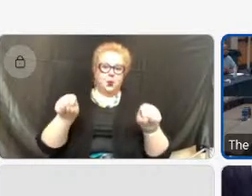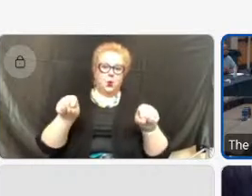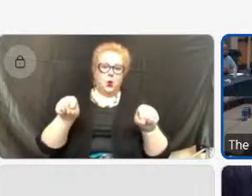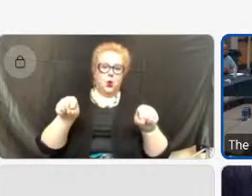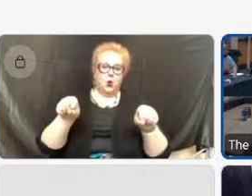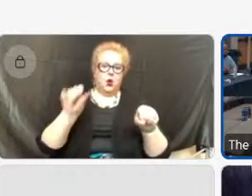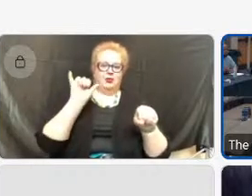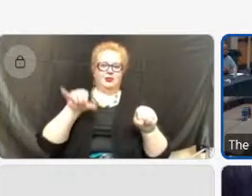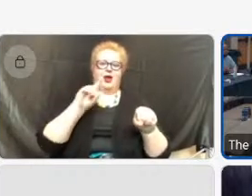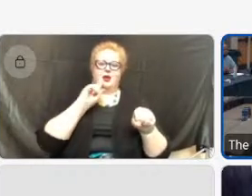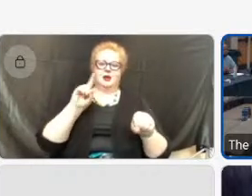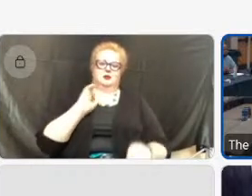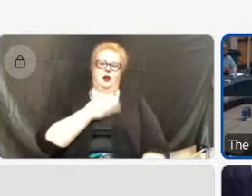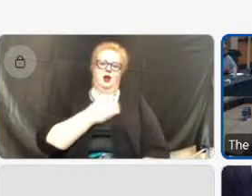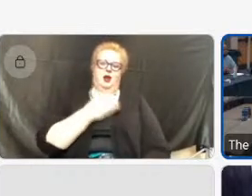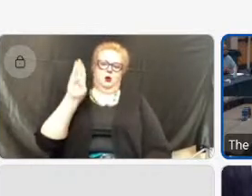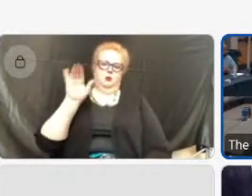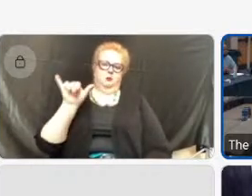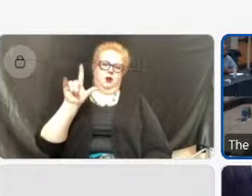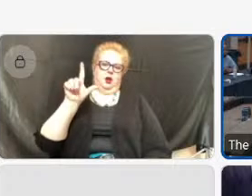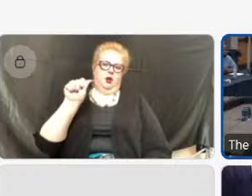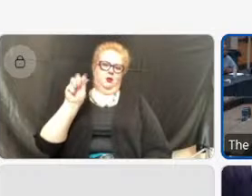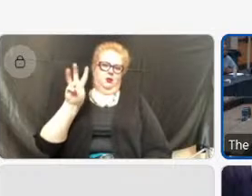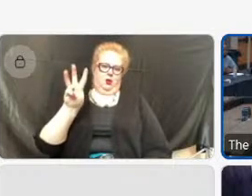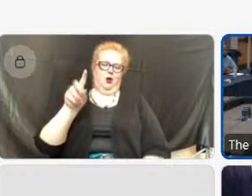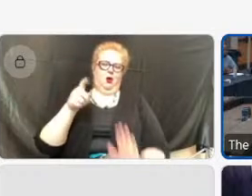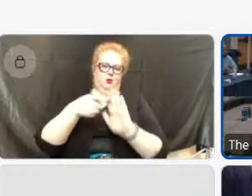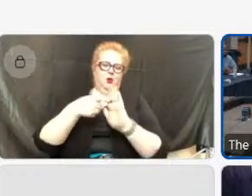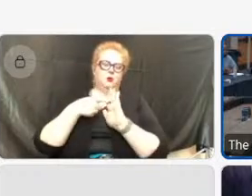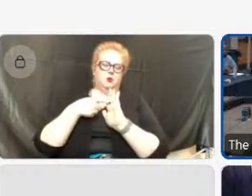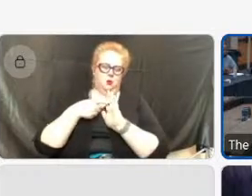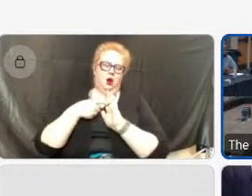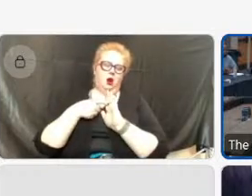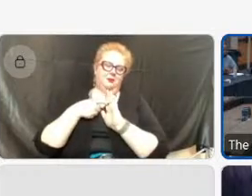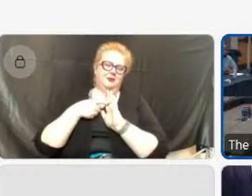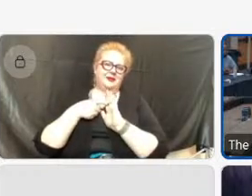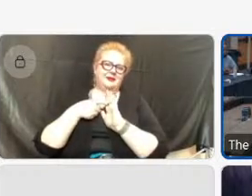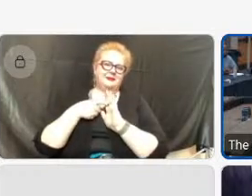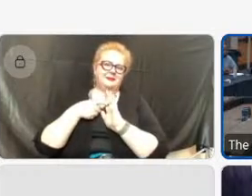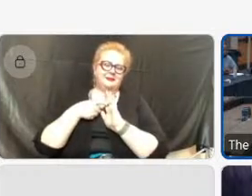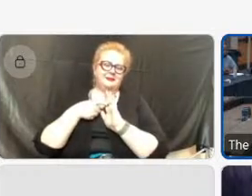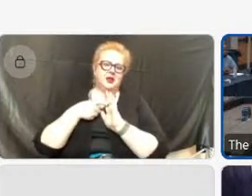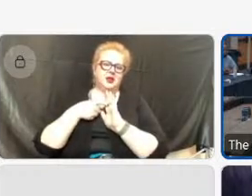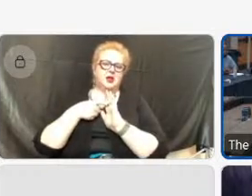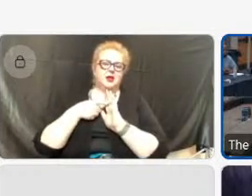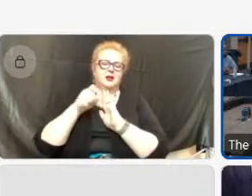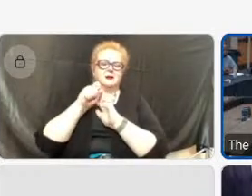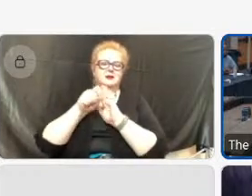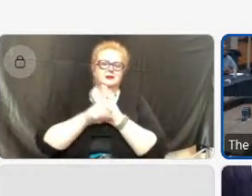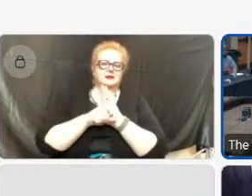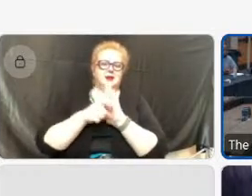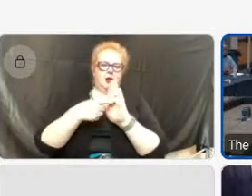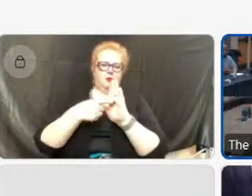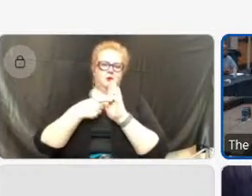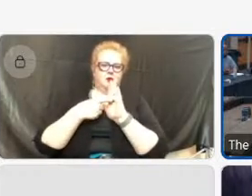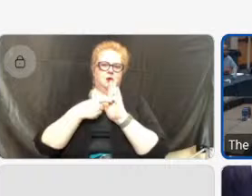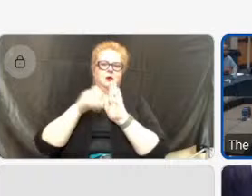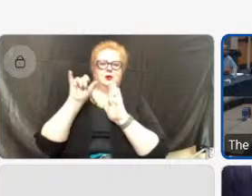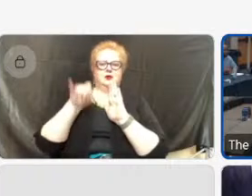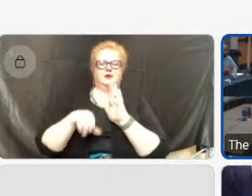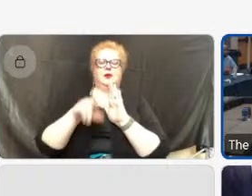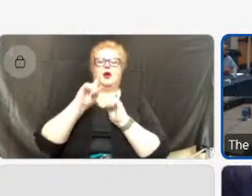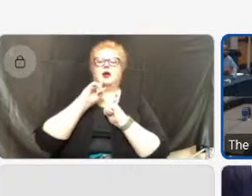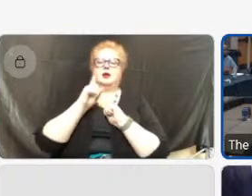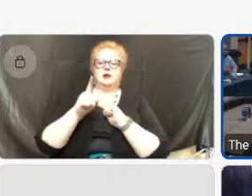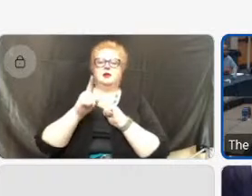a bylaw requirement. The state requirement is just that it is